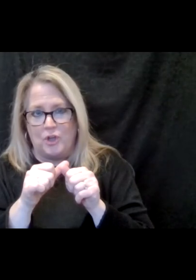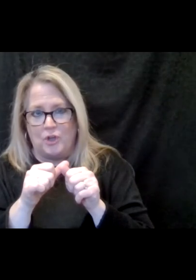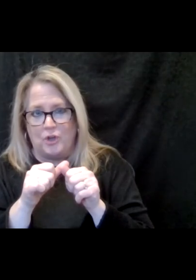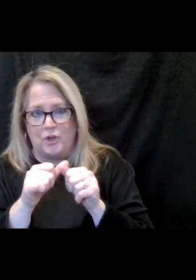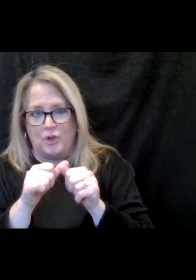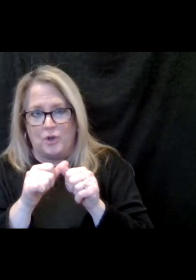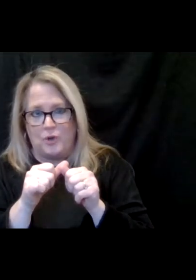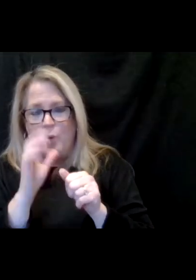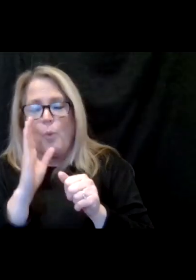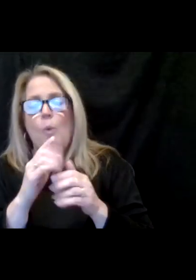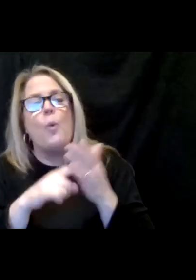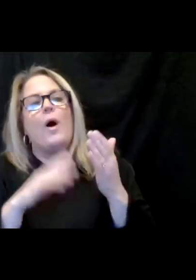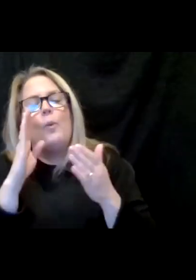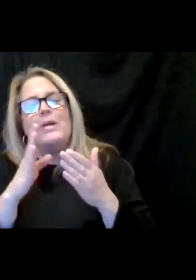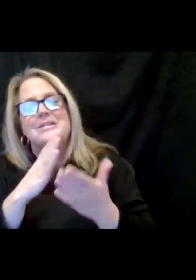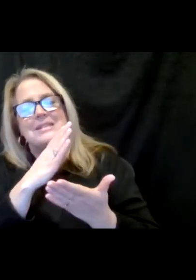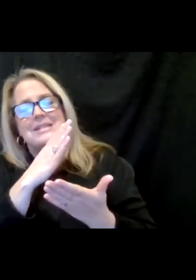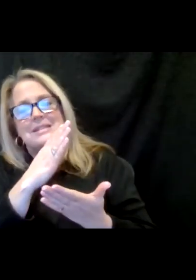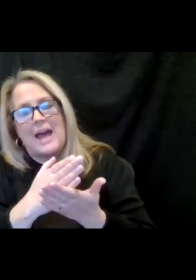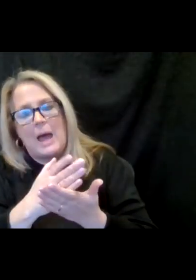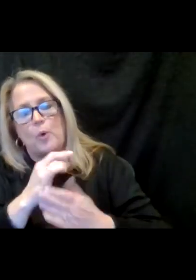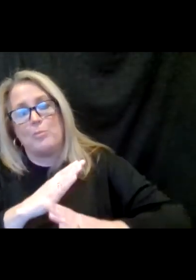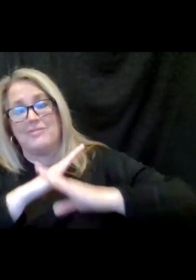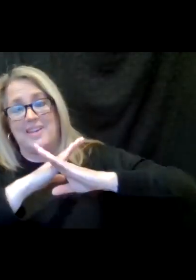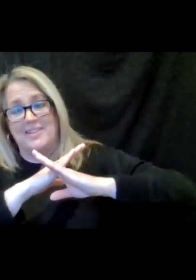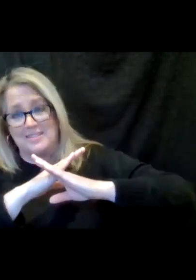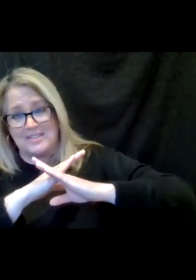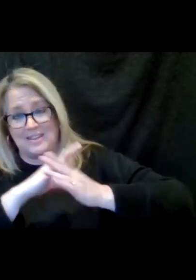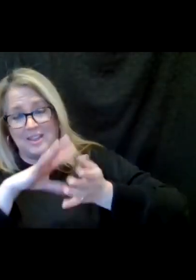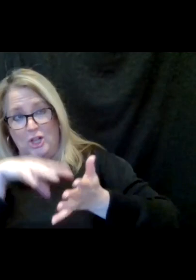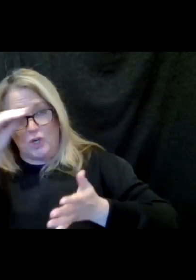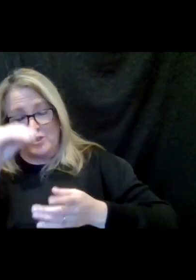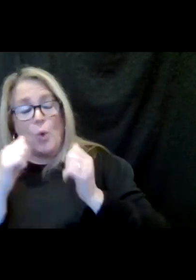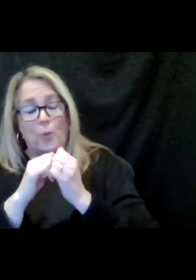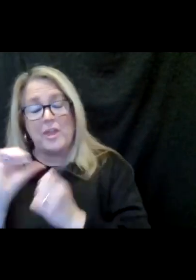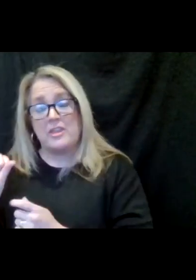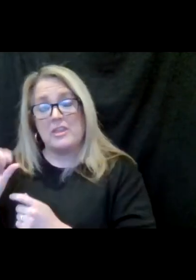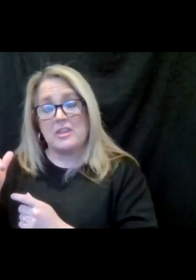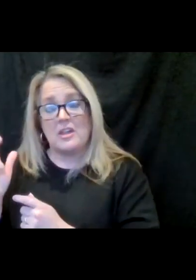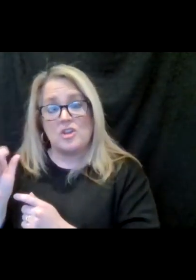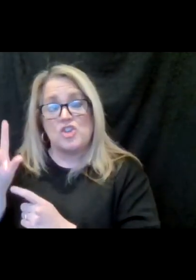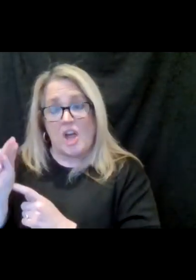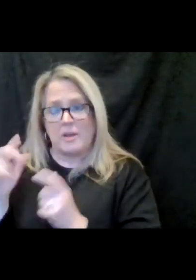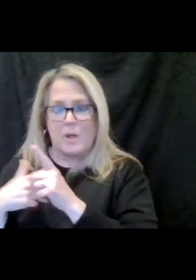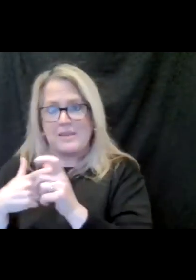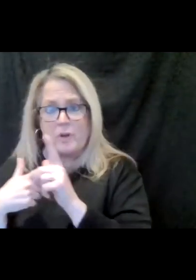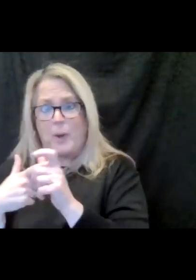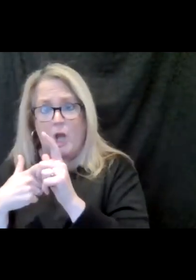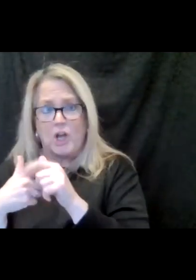will stop or prevent learning, right? So even with Sean, how he's, you know, he runs everywhere and he's